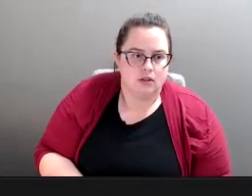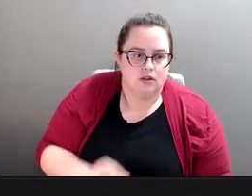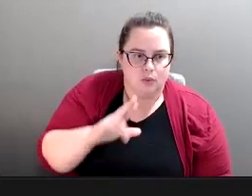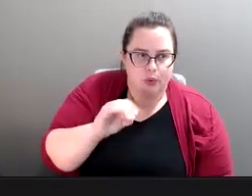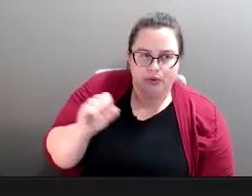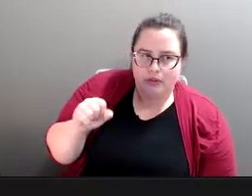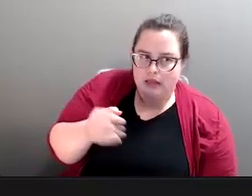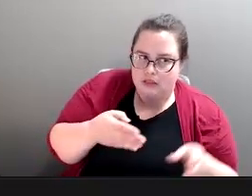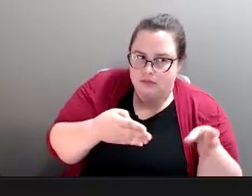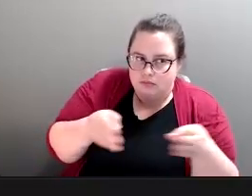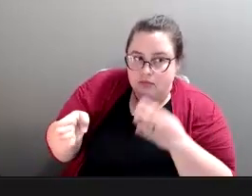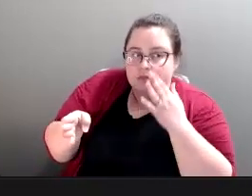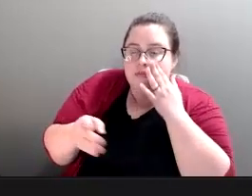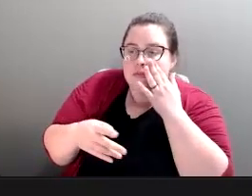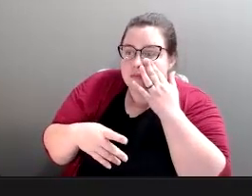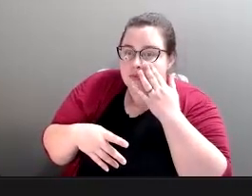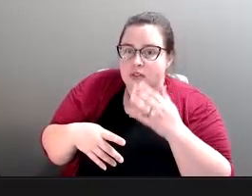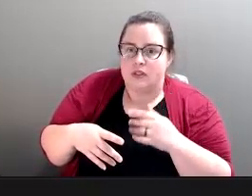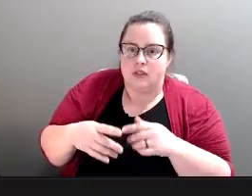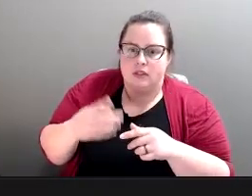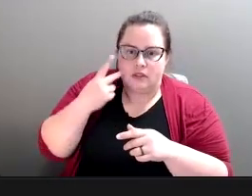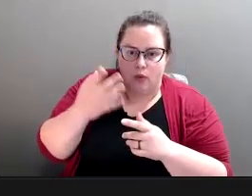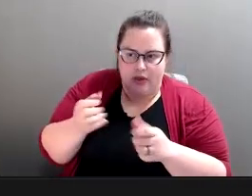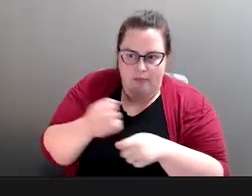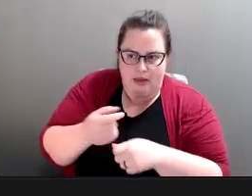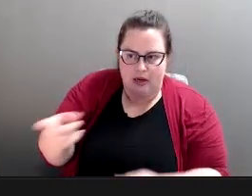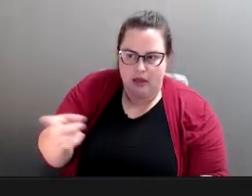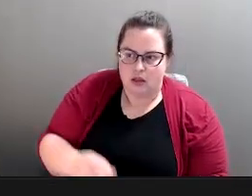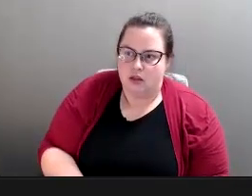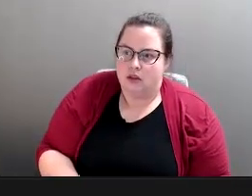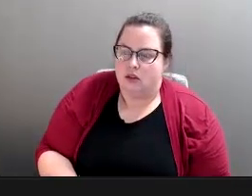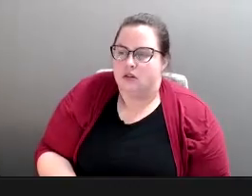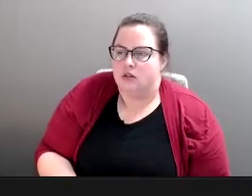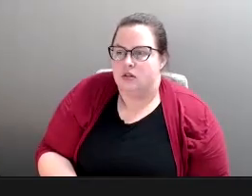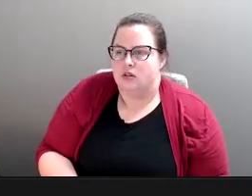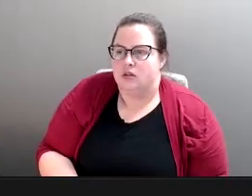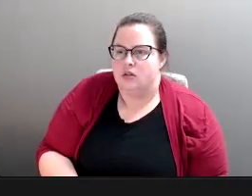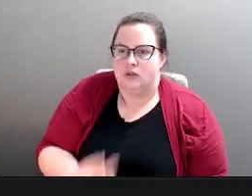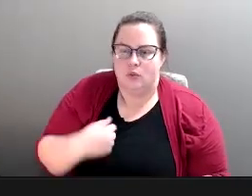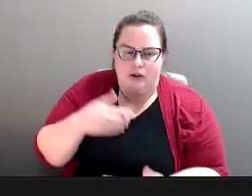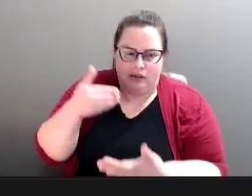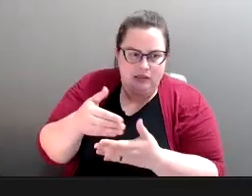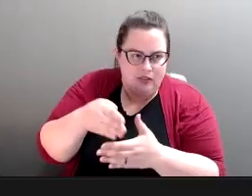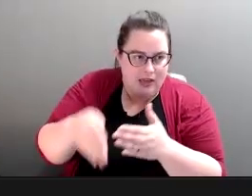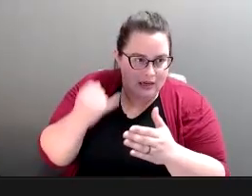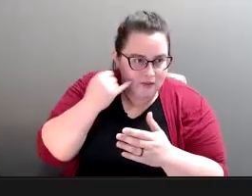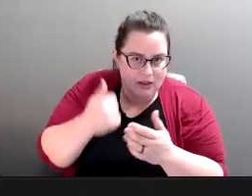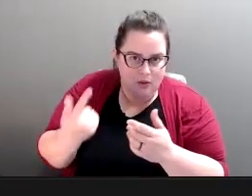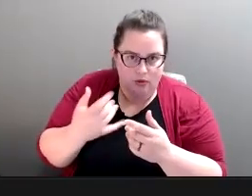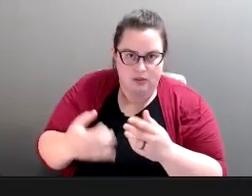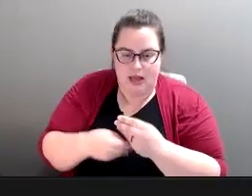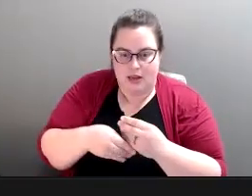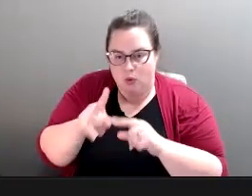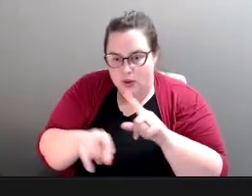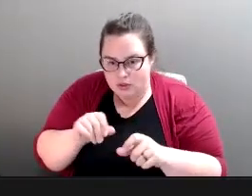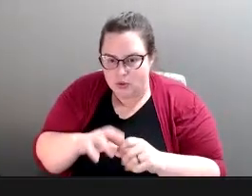the minutes. question part so you Yeah. can see what that created. But I really want to see, because we're at the end, if anybody wants to chime in any questions